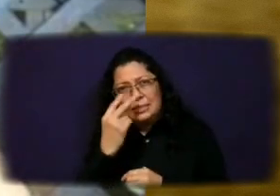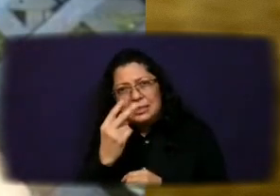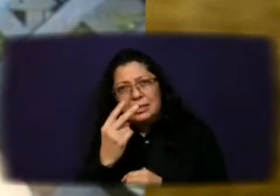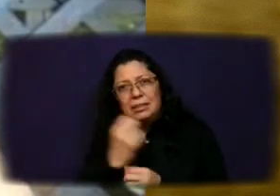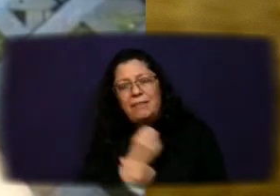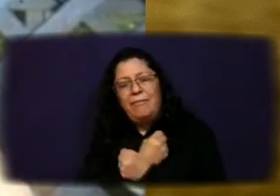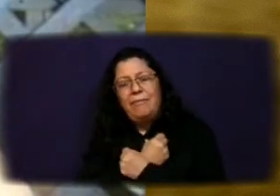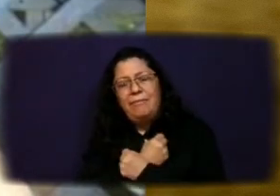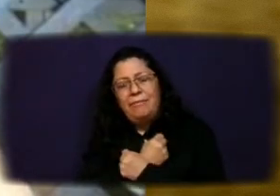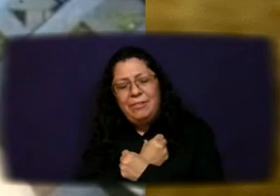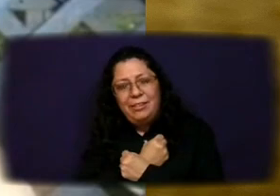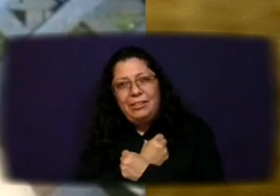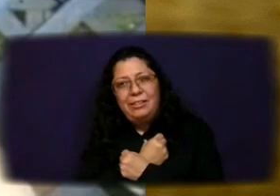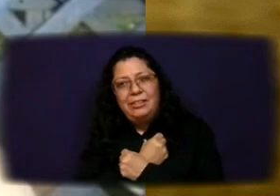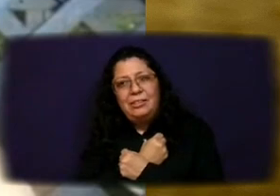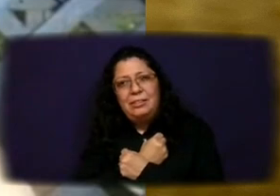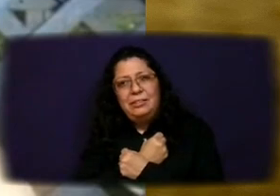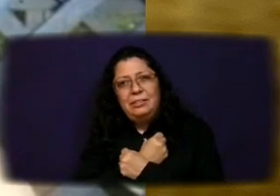see love.